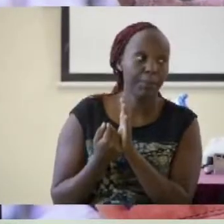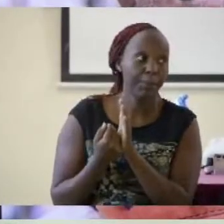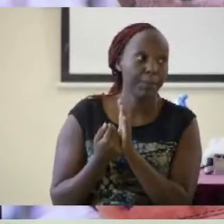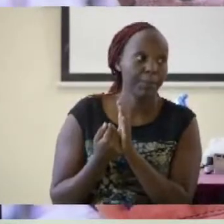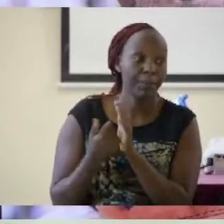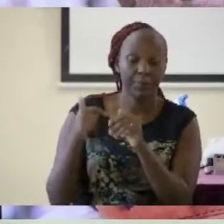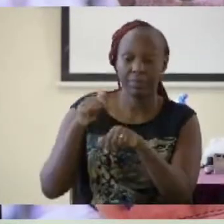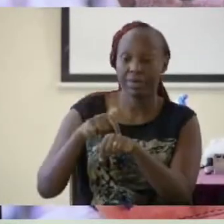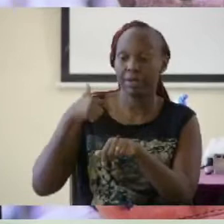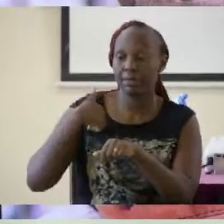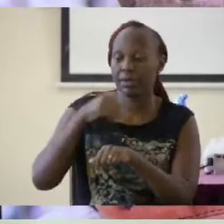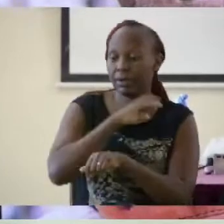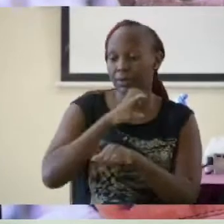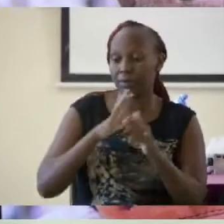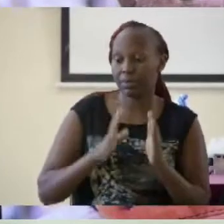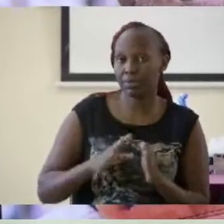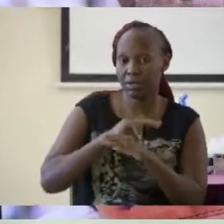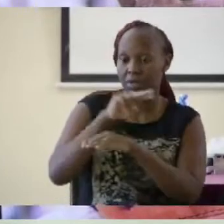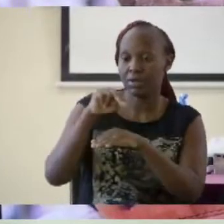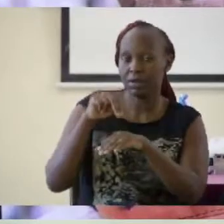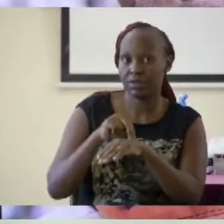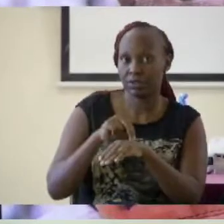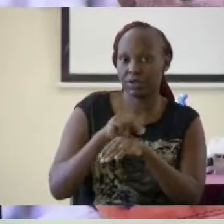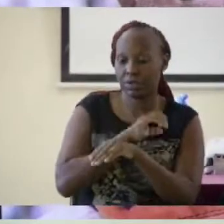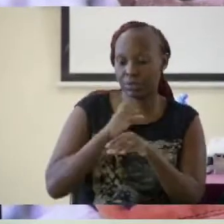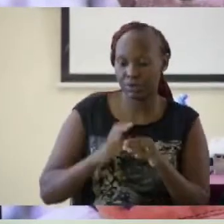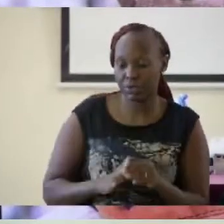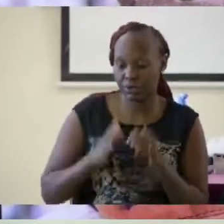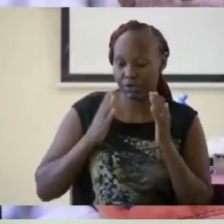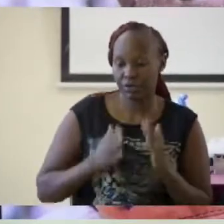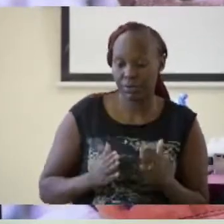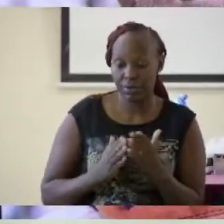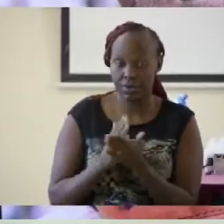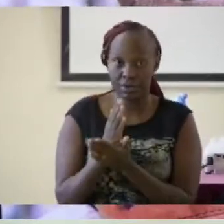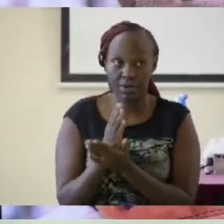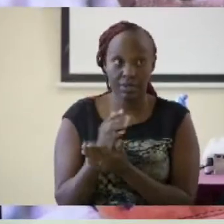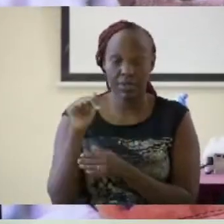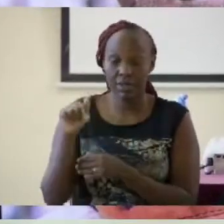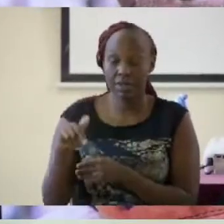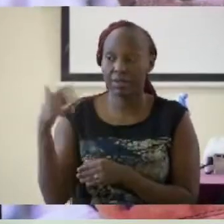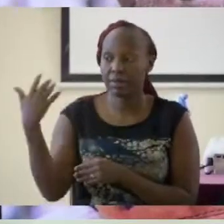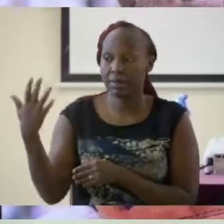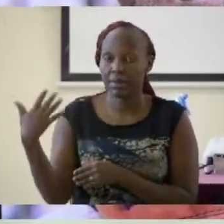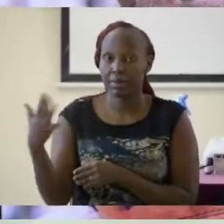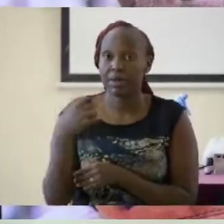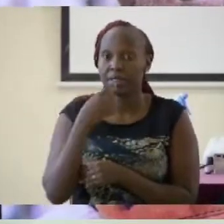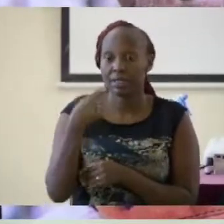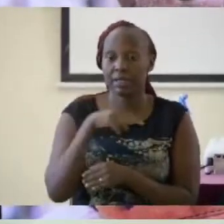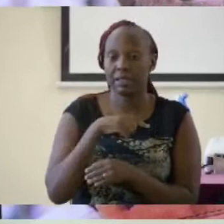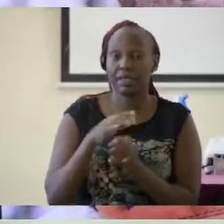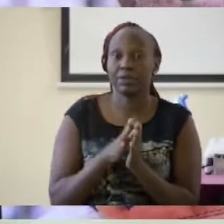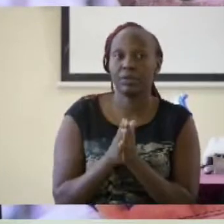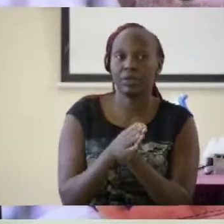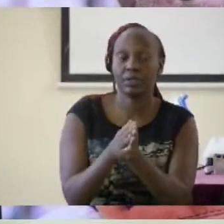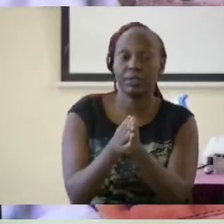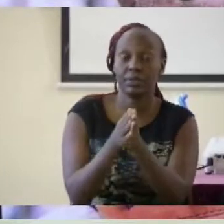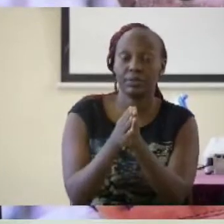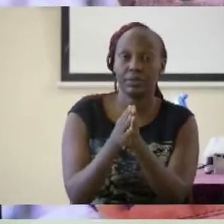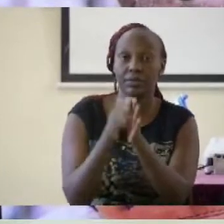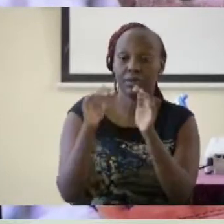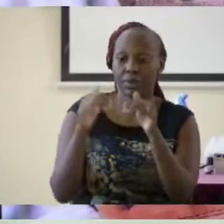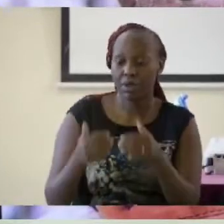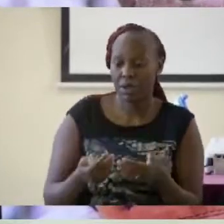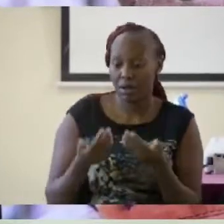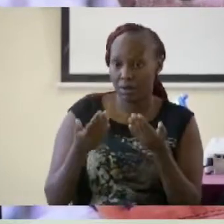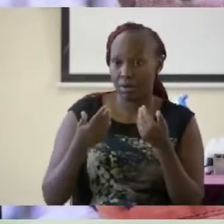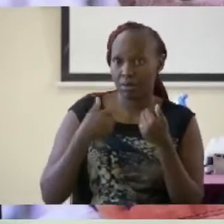while I was commissioner at the Kenya National Commission on Human Rights. This paper is simply telling a story of how